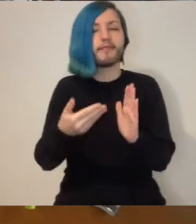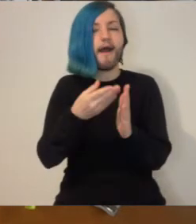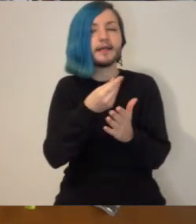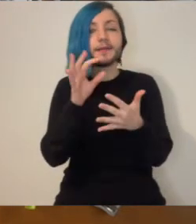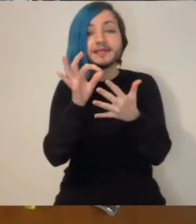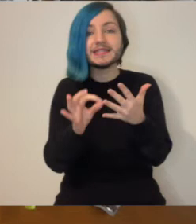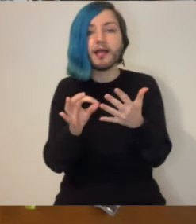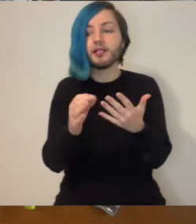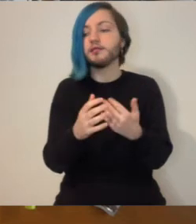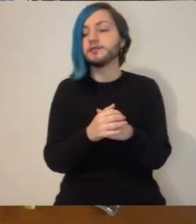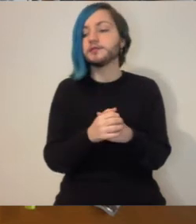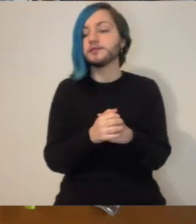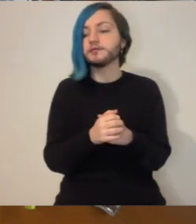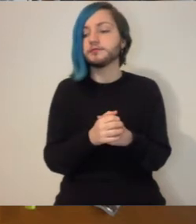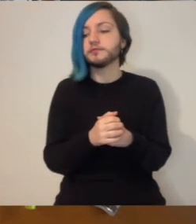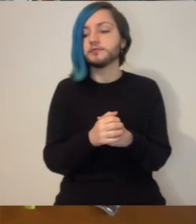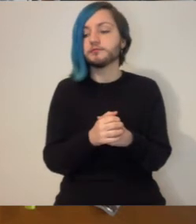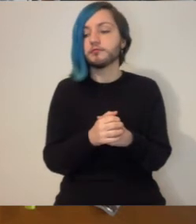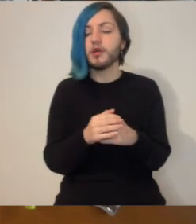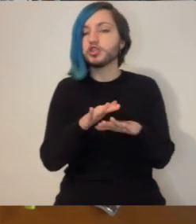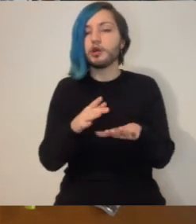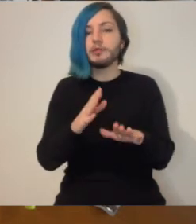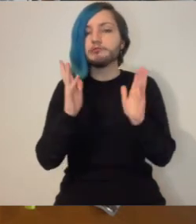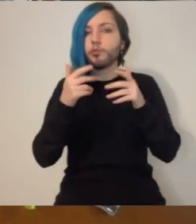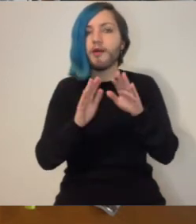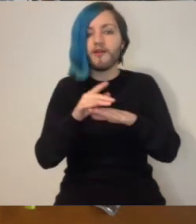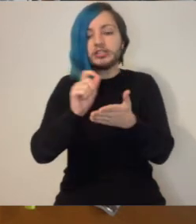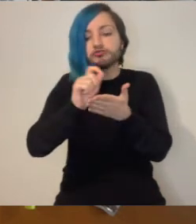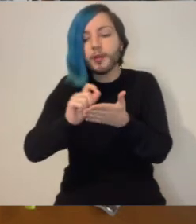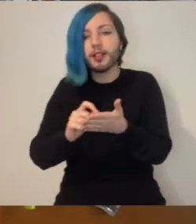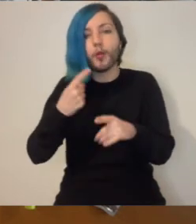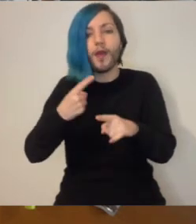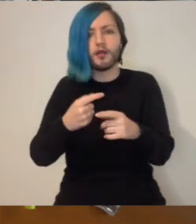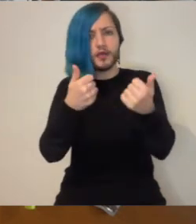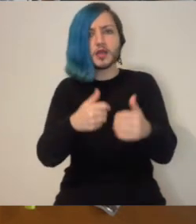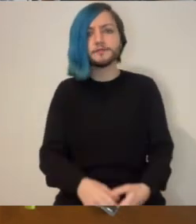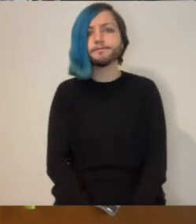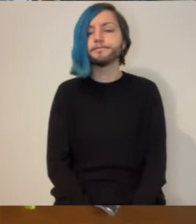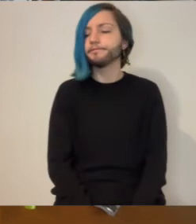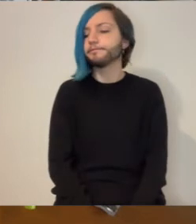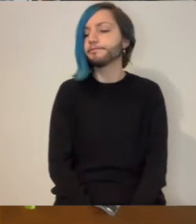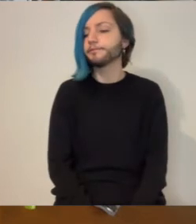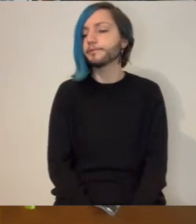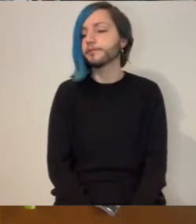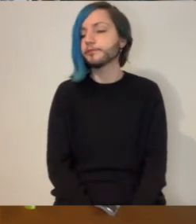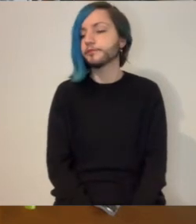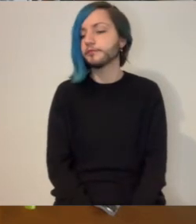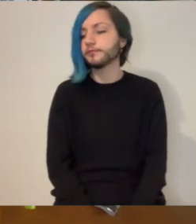So I'll just add these little bits of detail. Don't be afraid to be quite scribbly and quick with it.